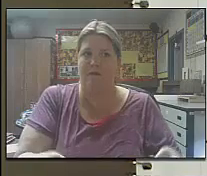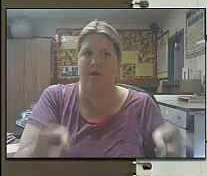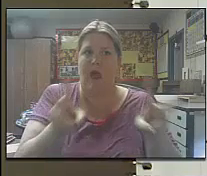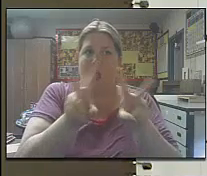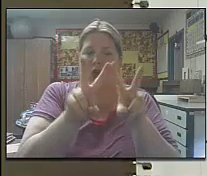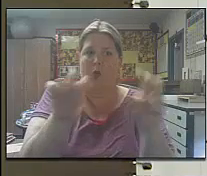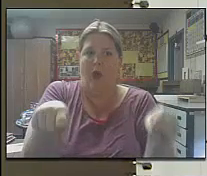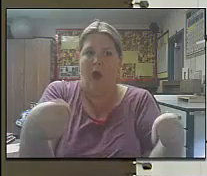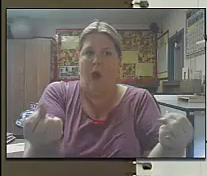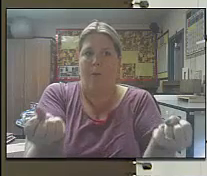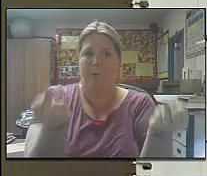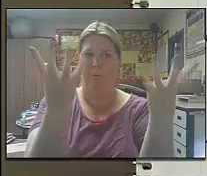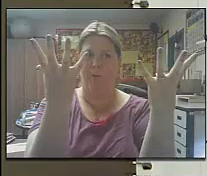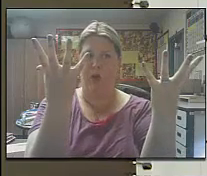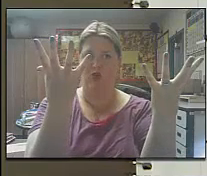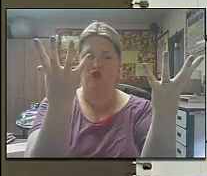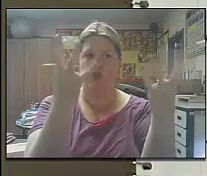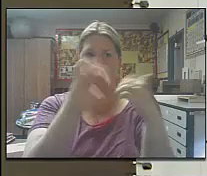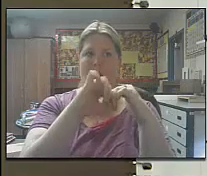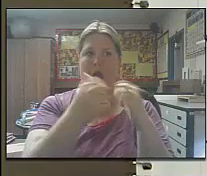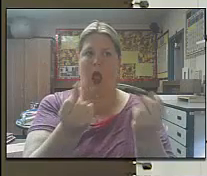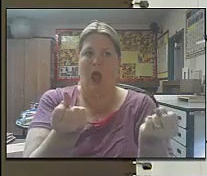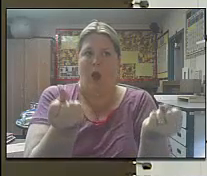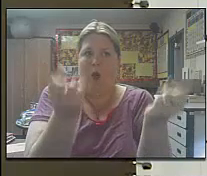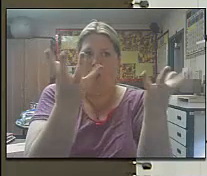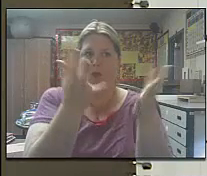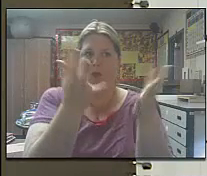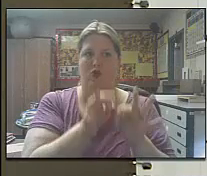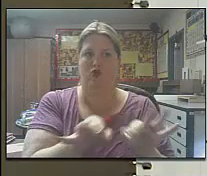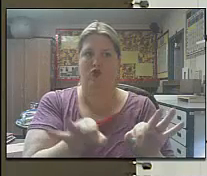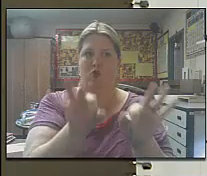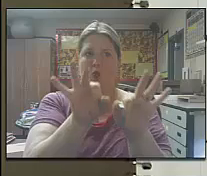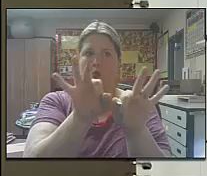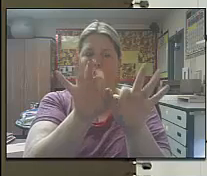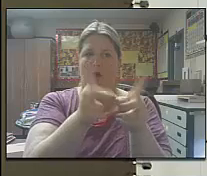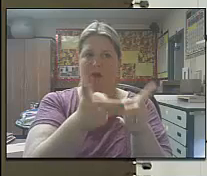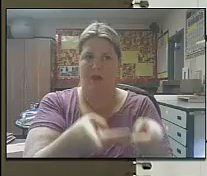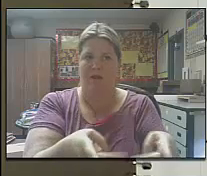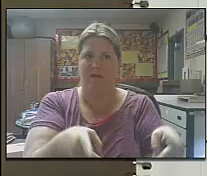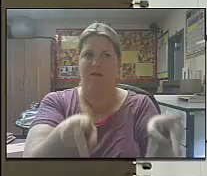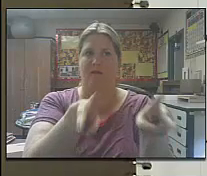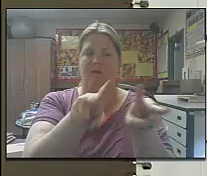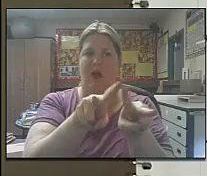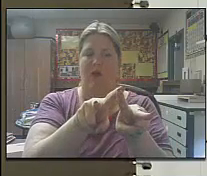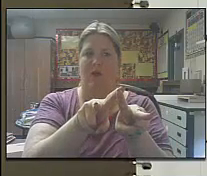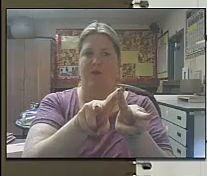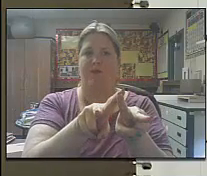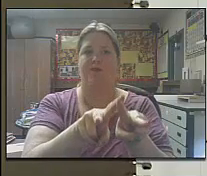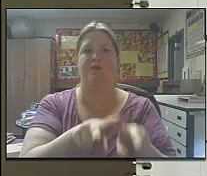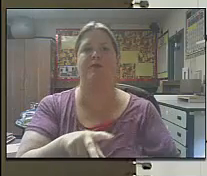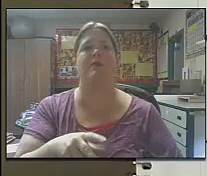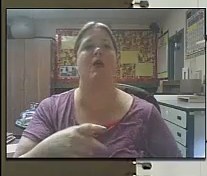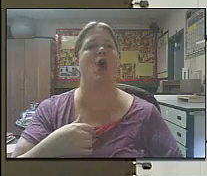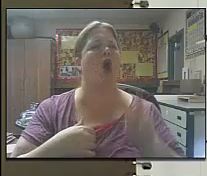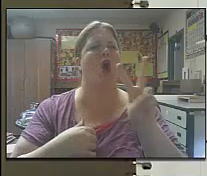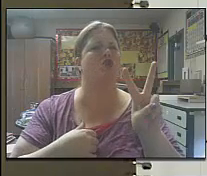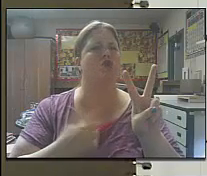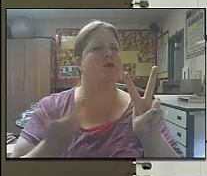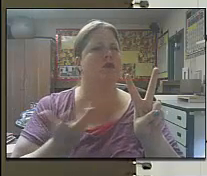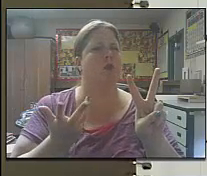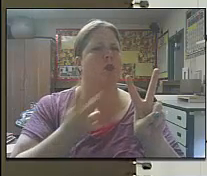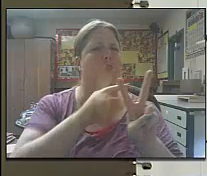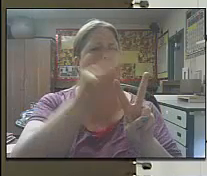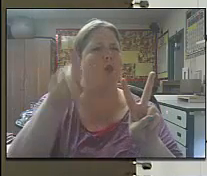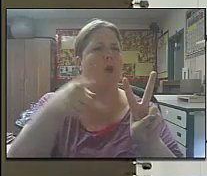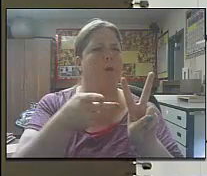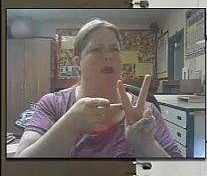worth. So how much are those numbers worth? Here our 2 is in what place?